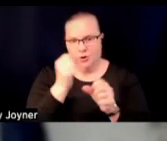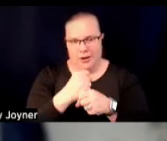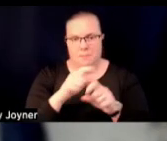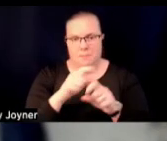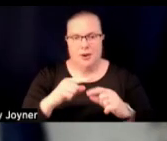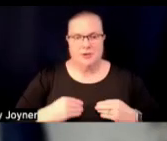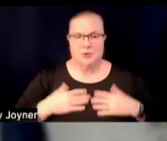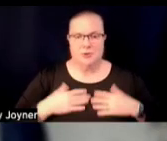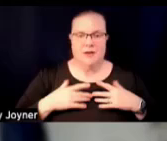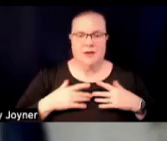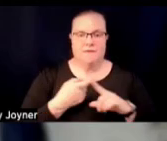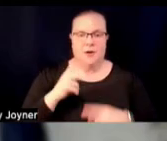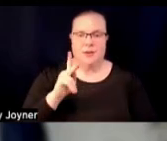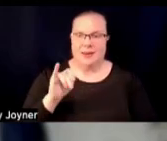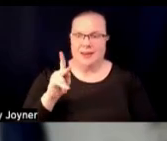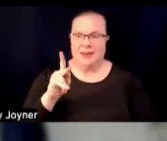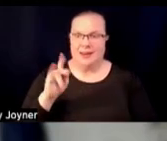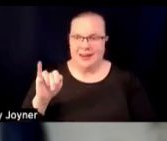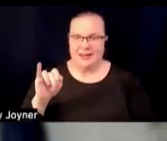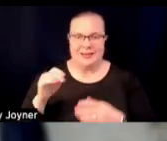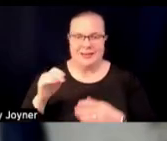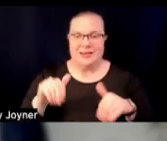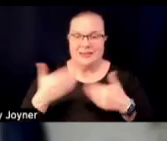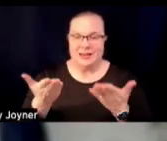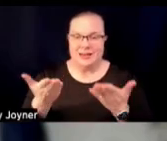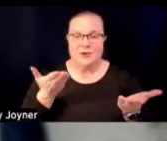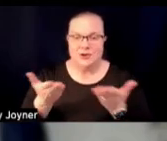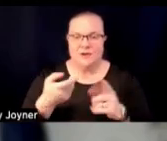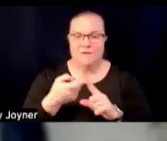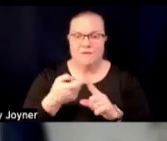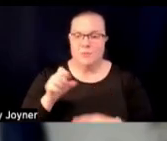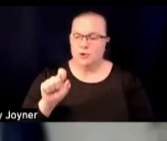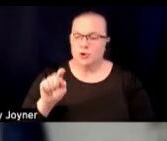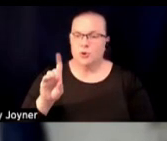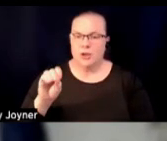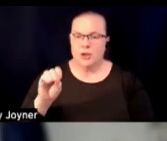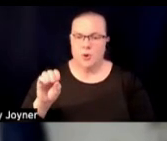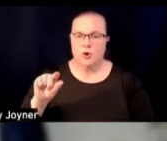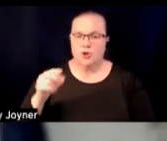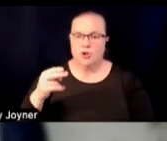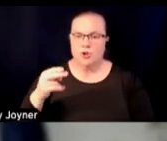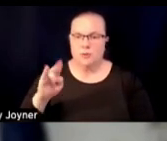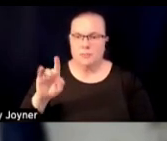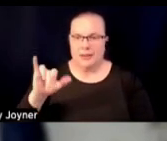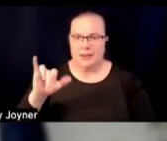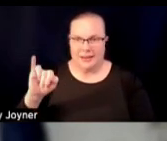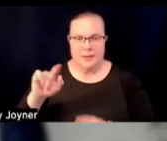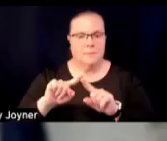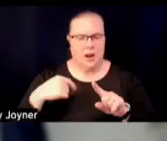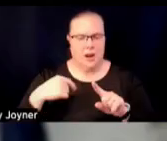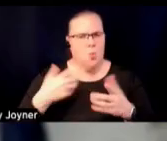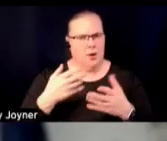Kiki's Delivery Service from Studio Ghibli, but I wanted to make it my own. So I also saw